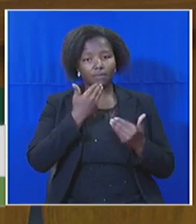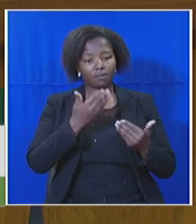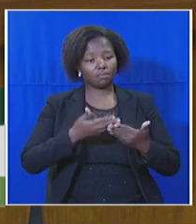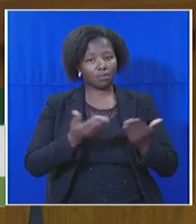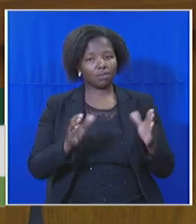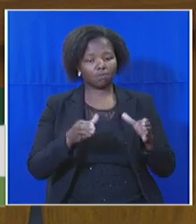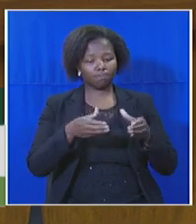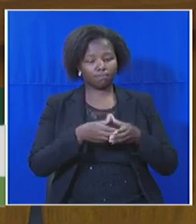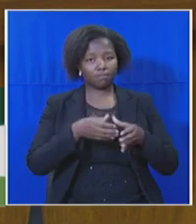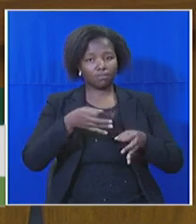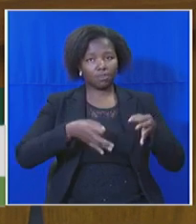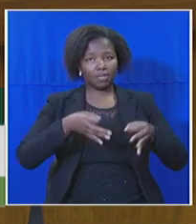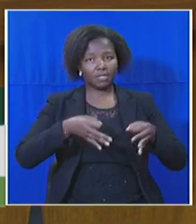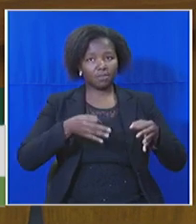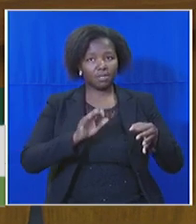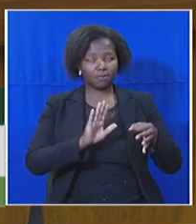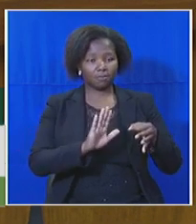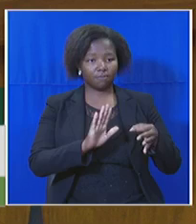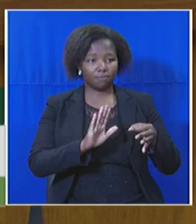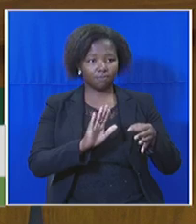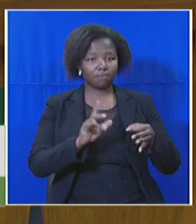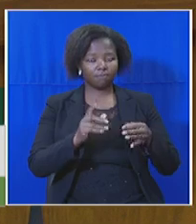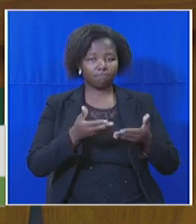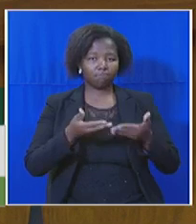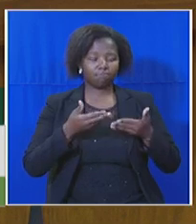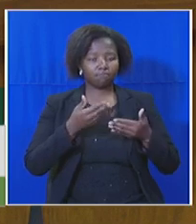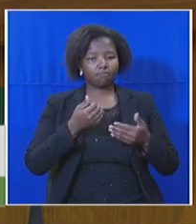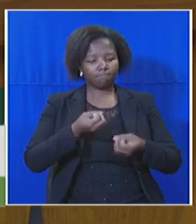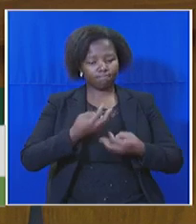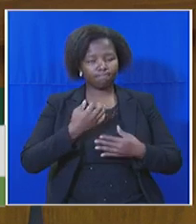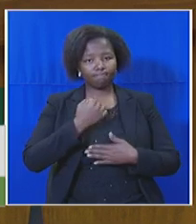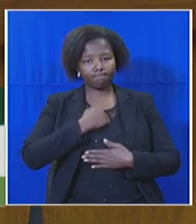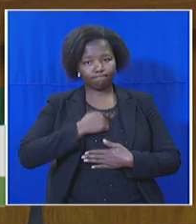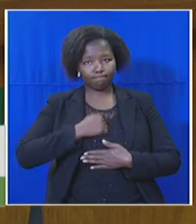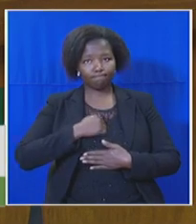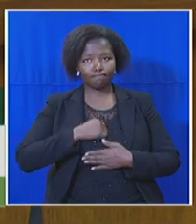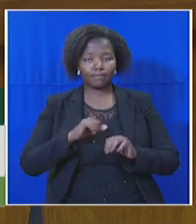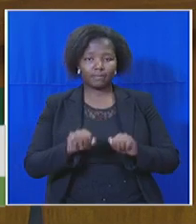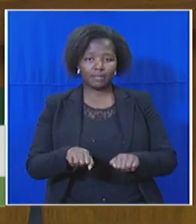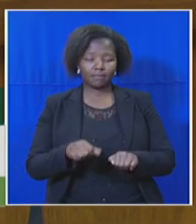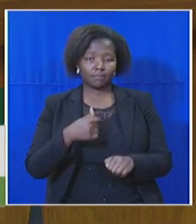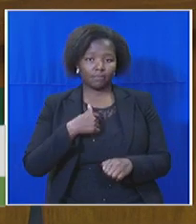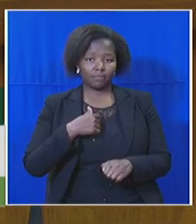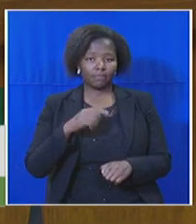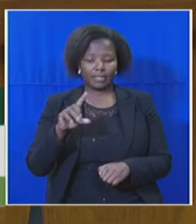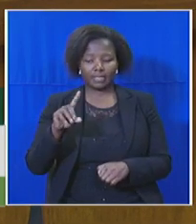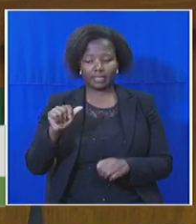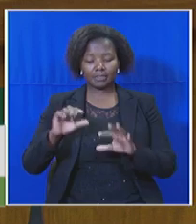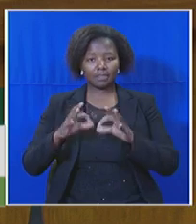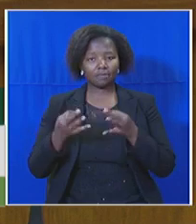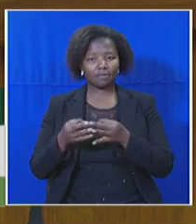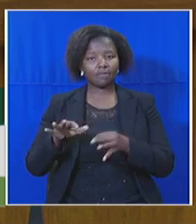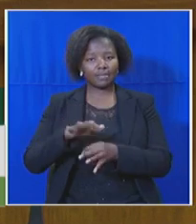who participated and gave condolence speeches. Indeed, we as the DA family are